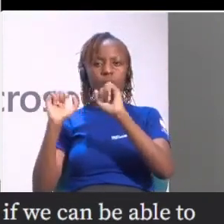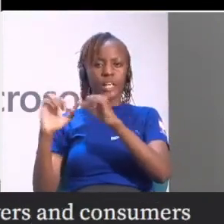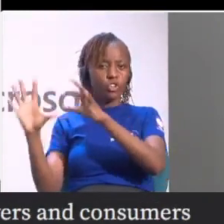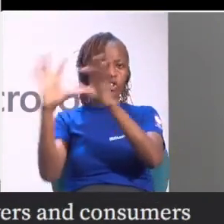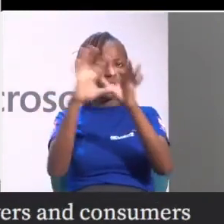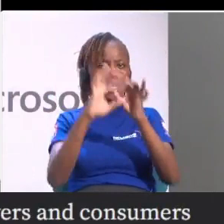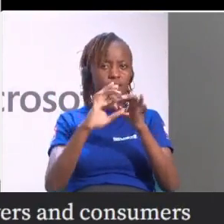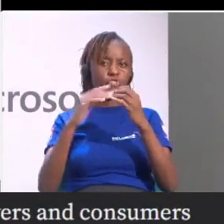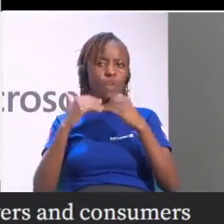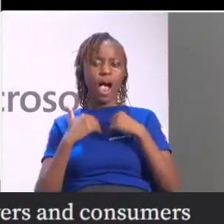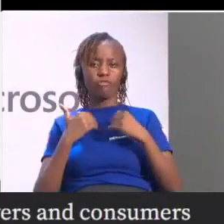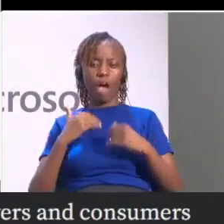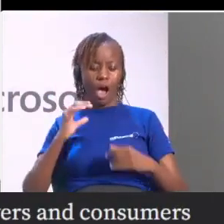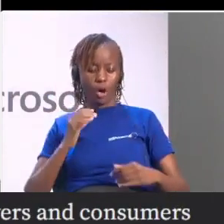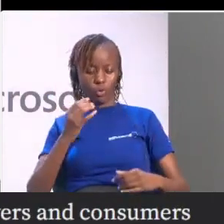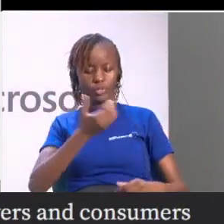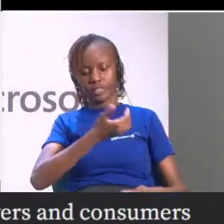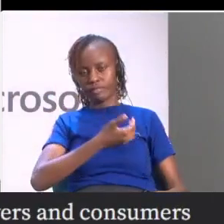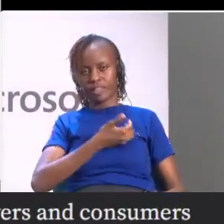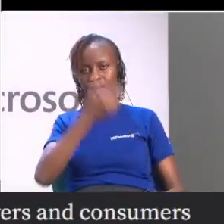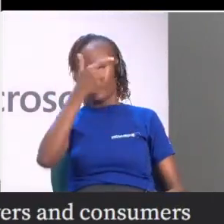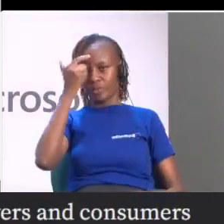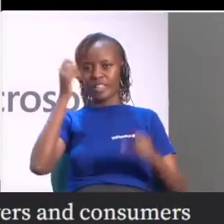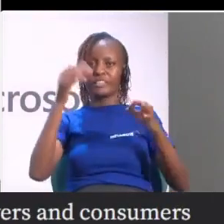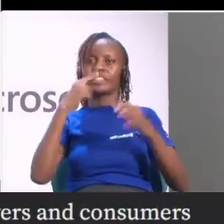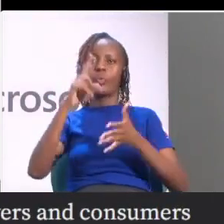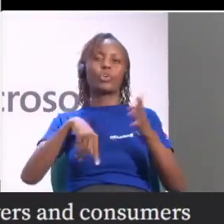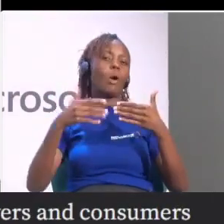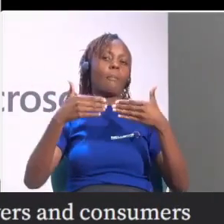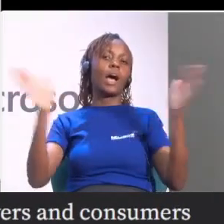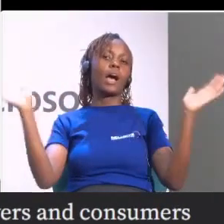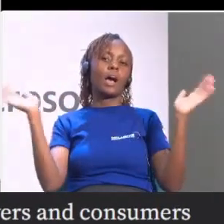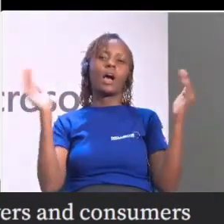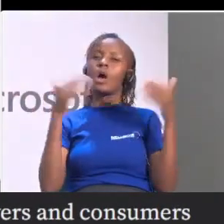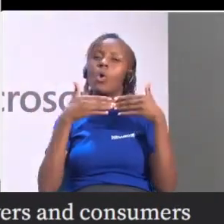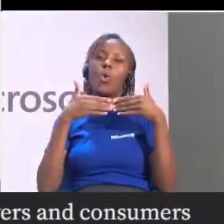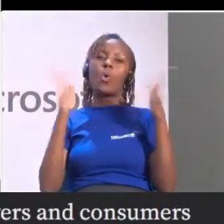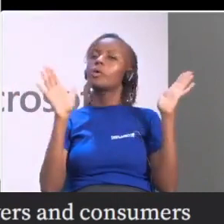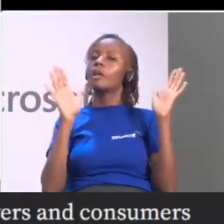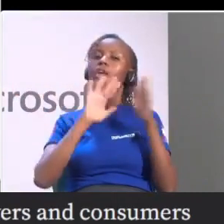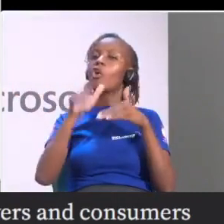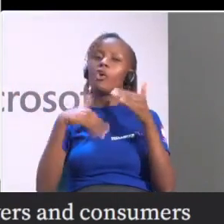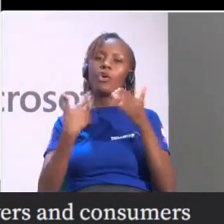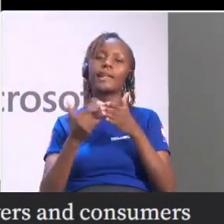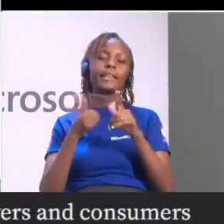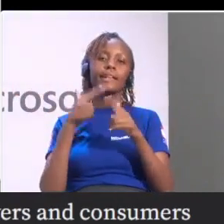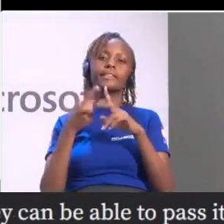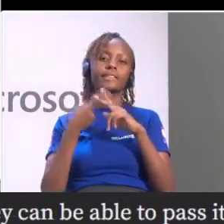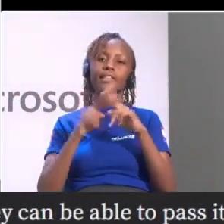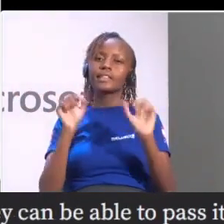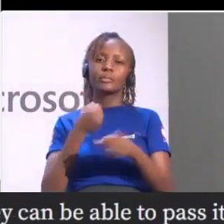will be quite difficult to leave it open. We will never start. Apex organizations would be the